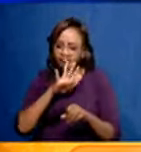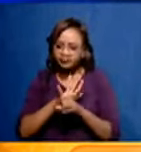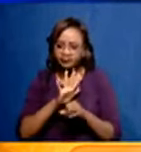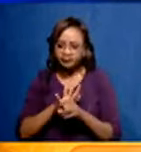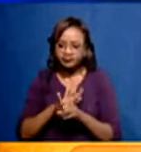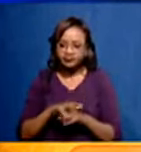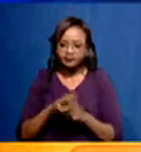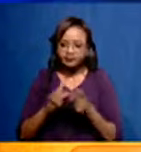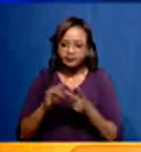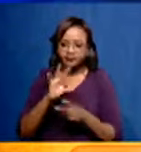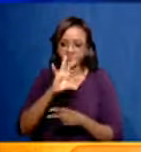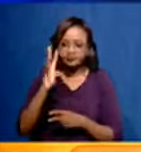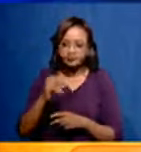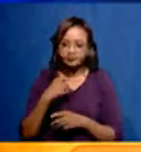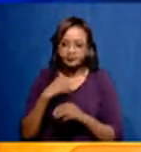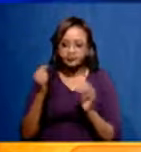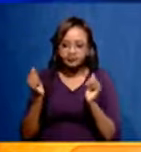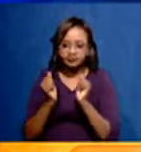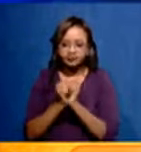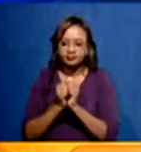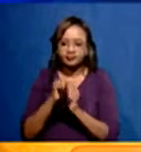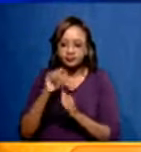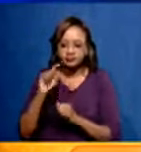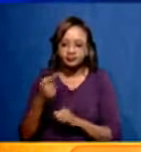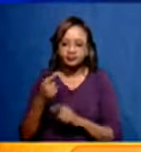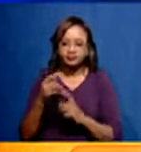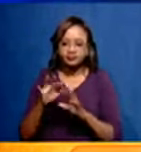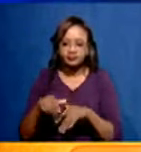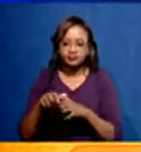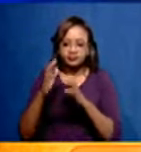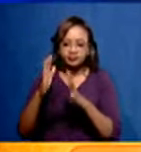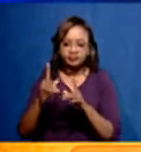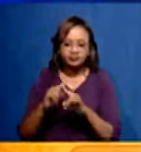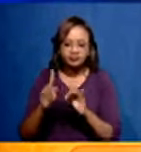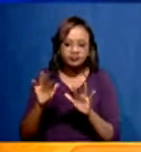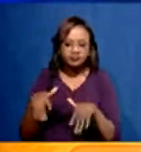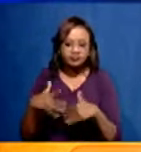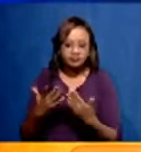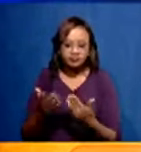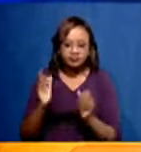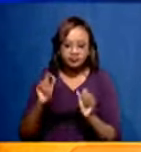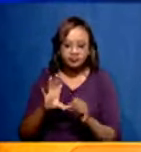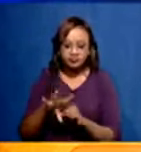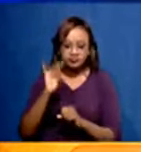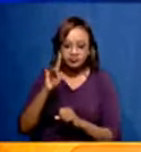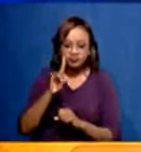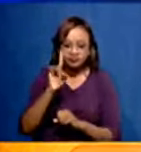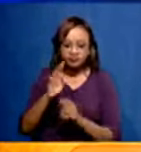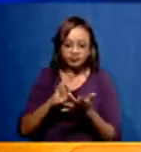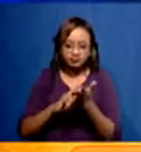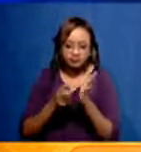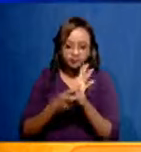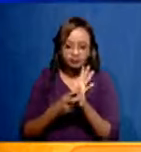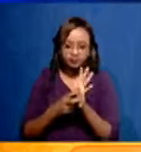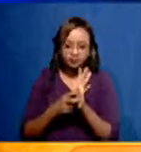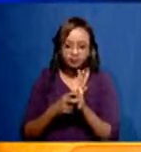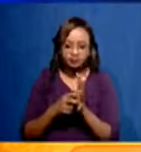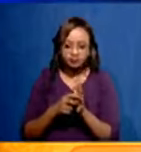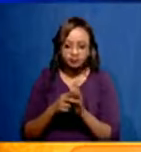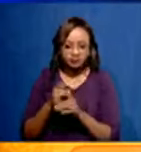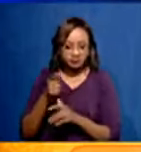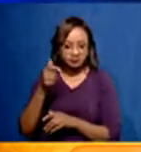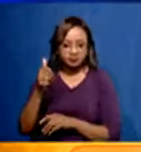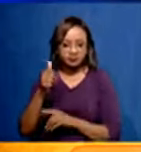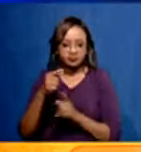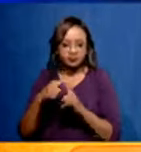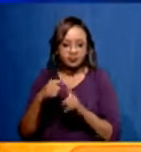hundreds of millions of farmers. What does it take to take one project which is good, to scale. And that's precisely also